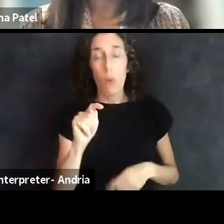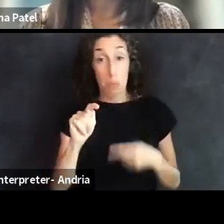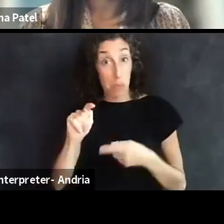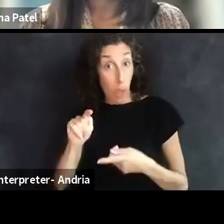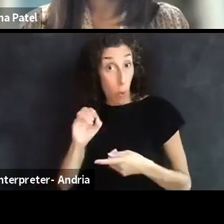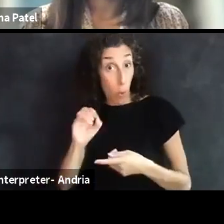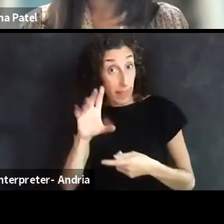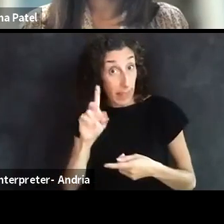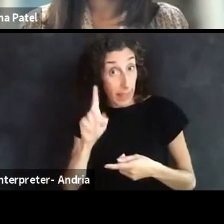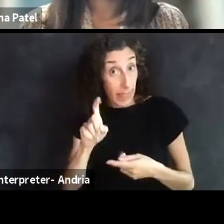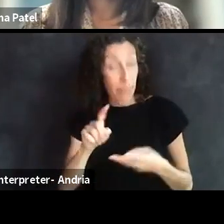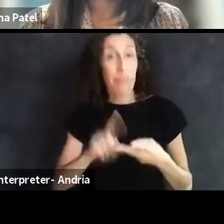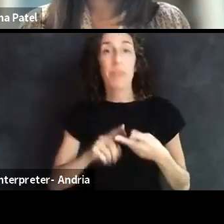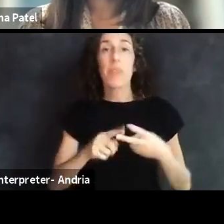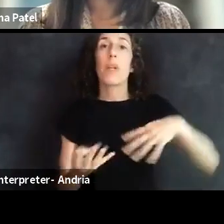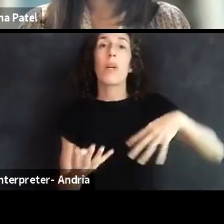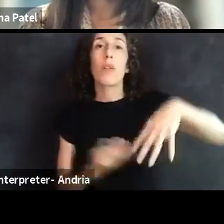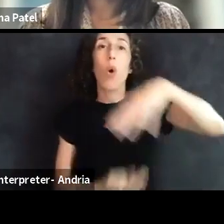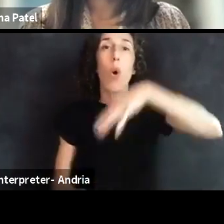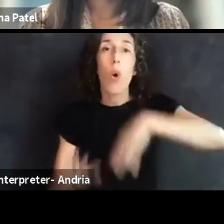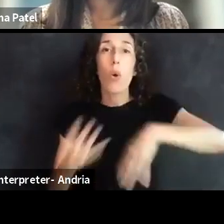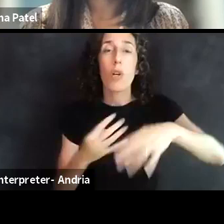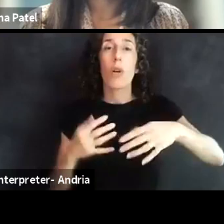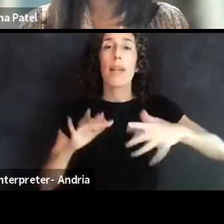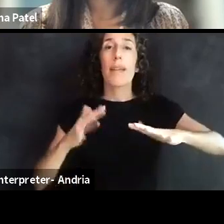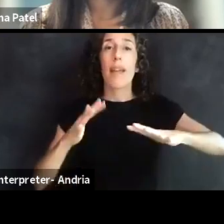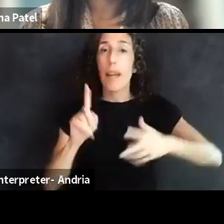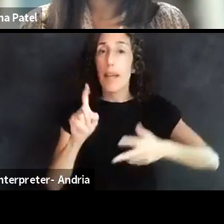brought up constant health concerns.